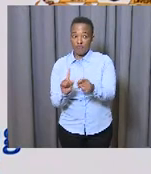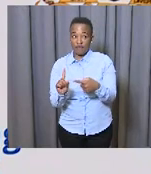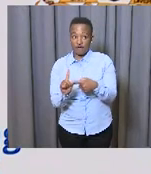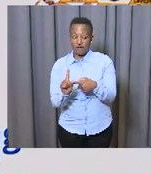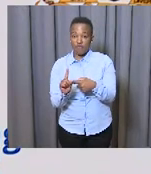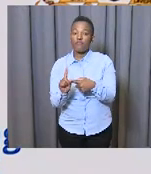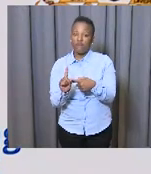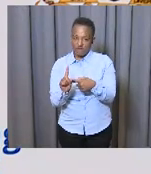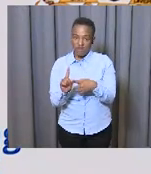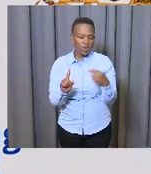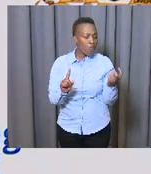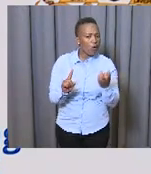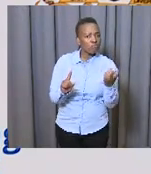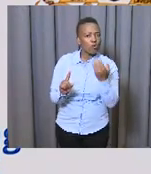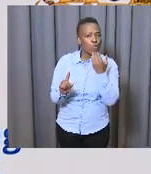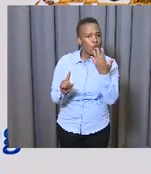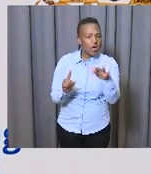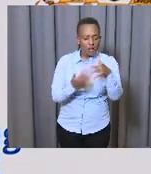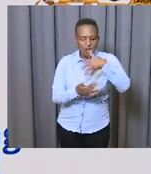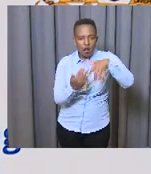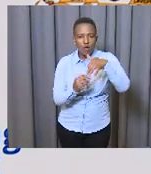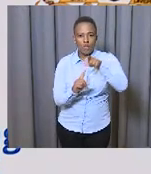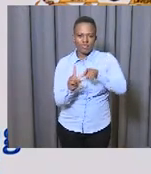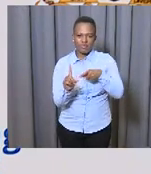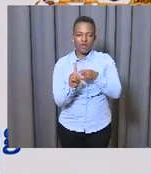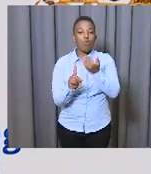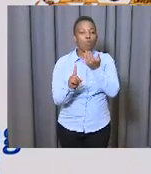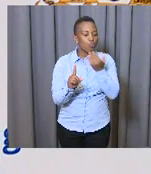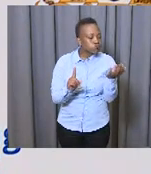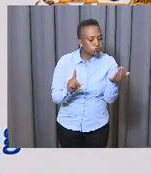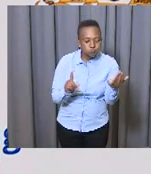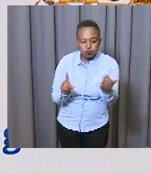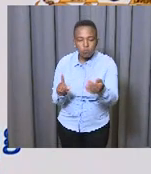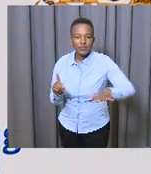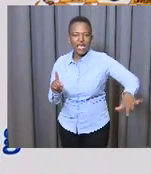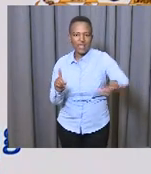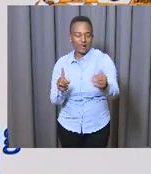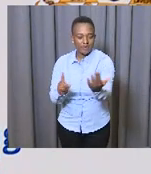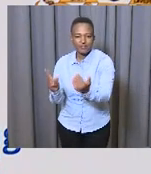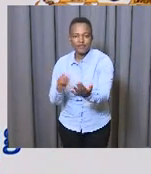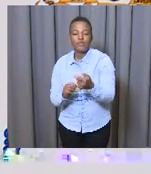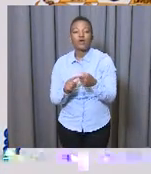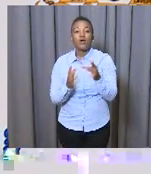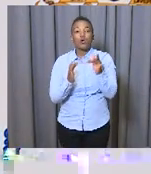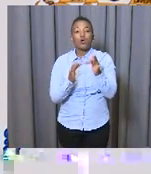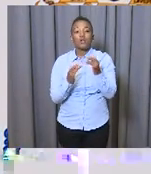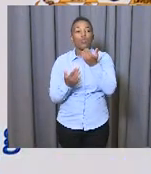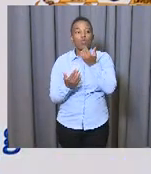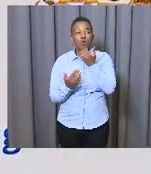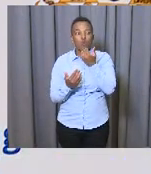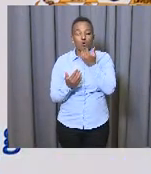their contacts would be traced in those areas. Again, a lot of the contacts would be